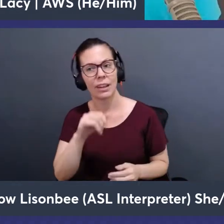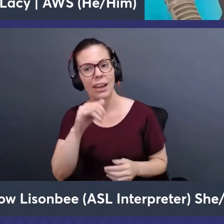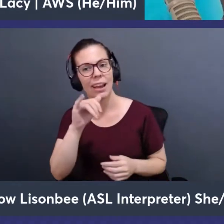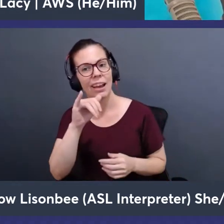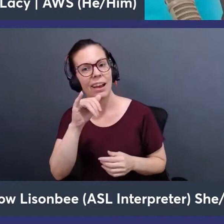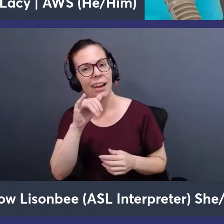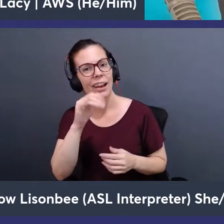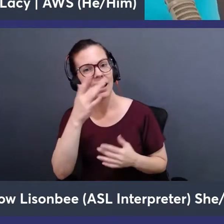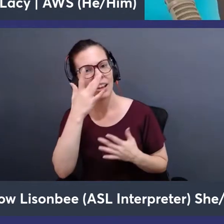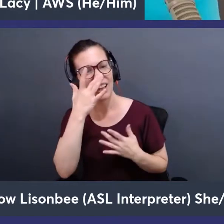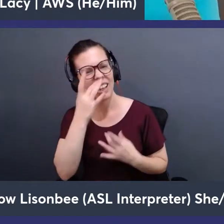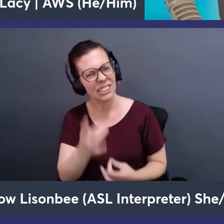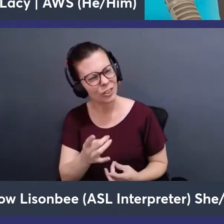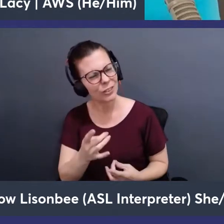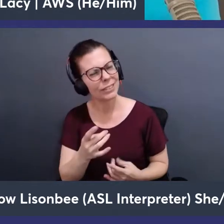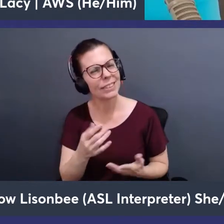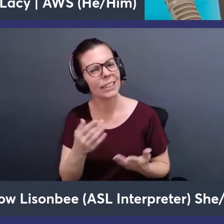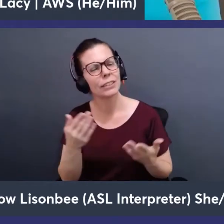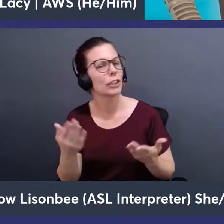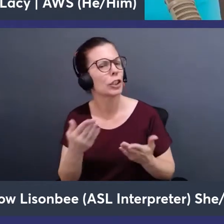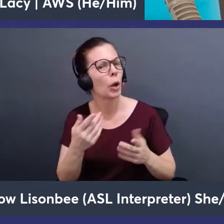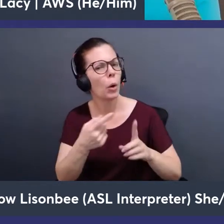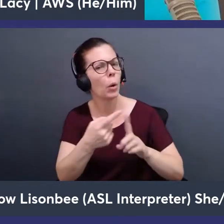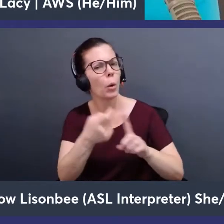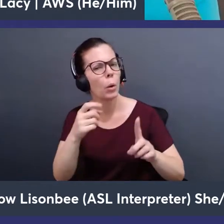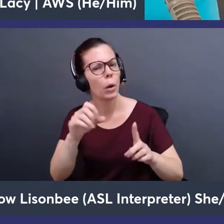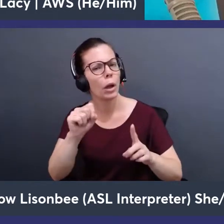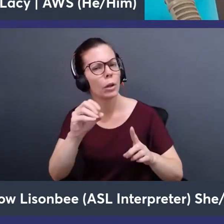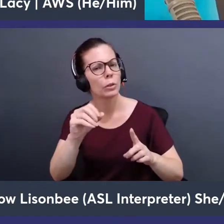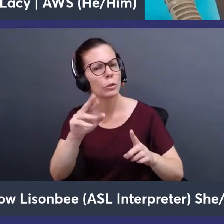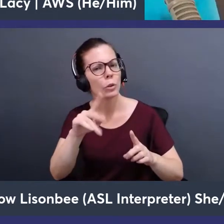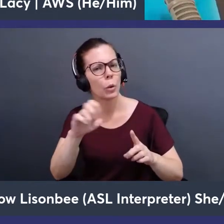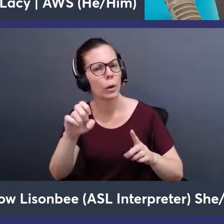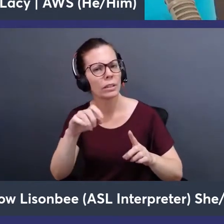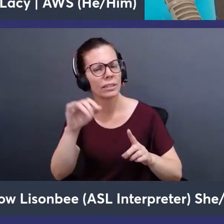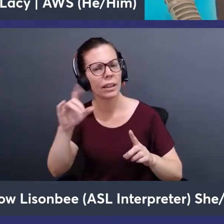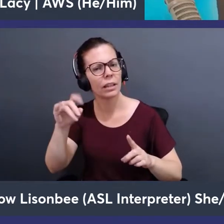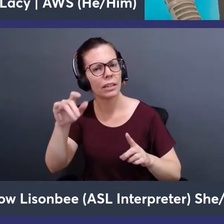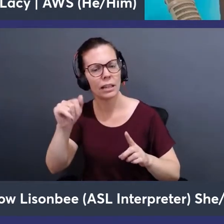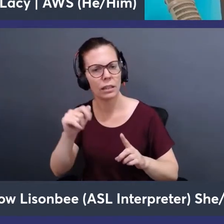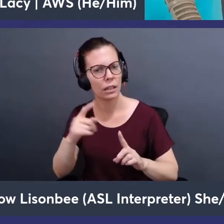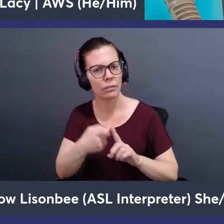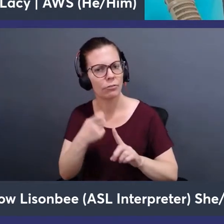interesting. So, what are the sources of the data that we have here?